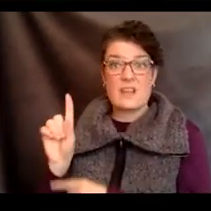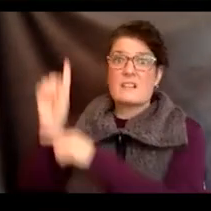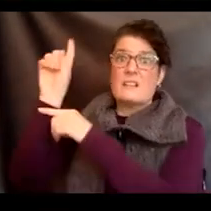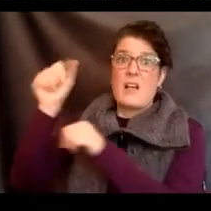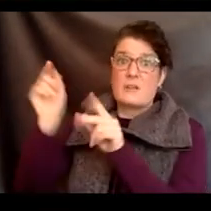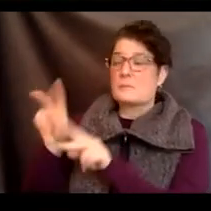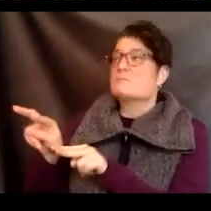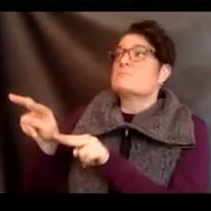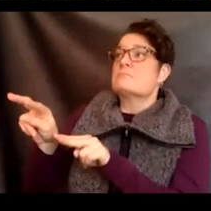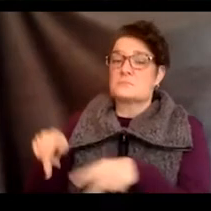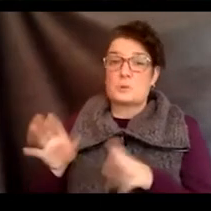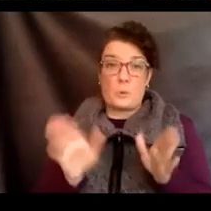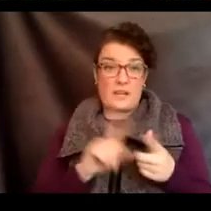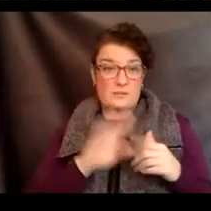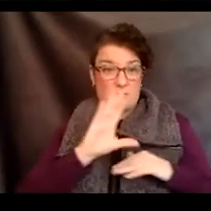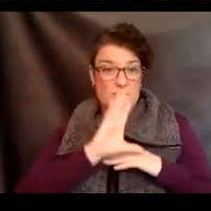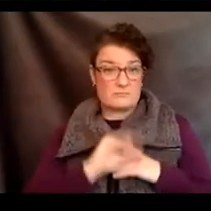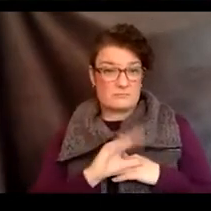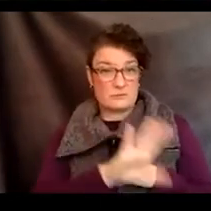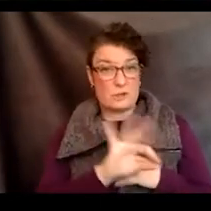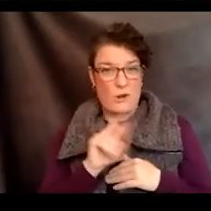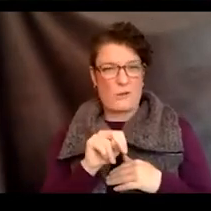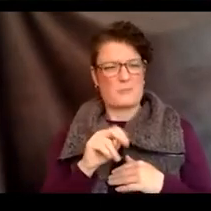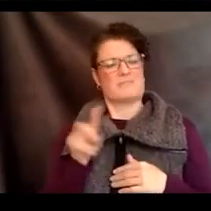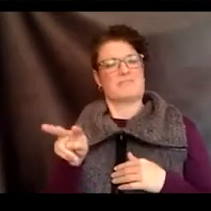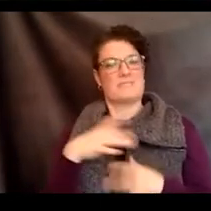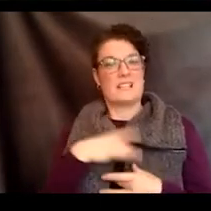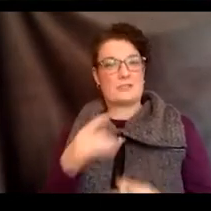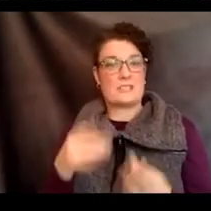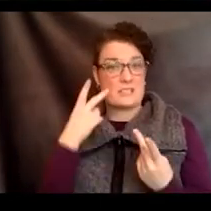as a way to sort of diminish your own, but at the, you know, it just, that was such an interesting dynamic.